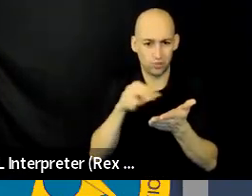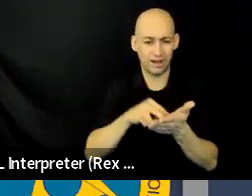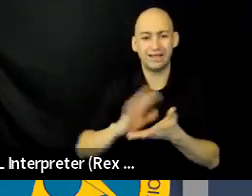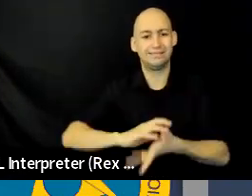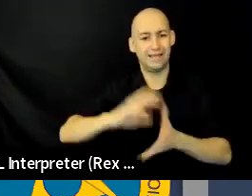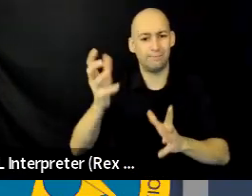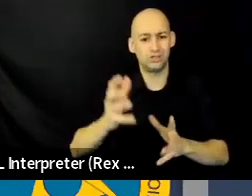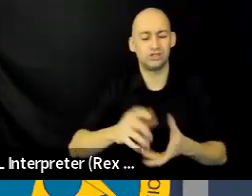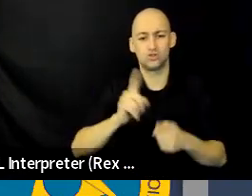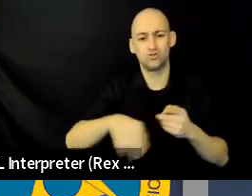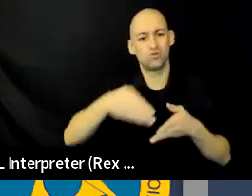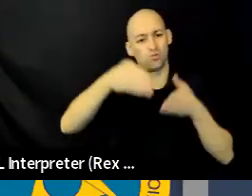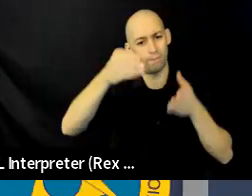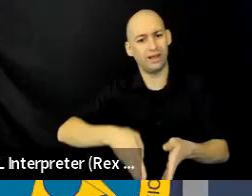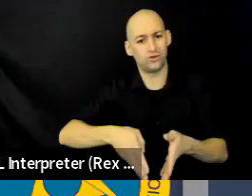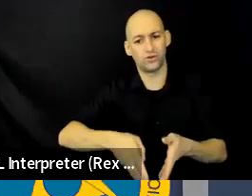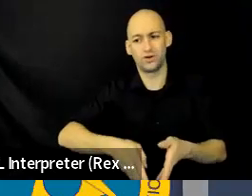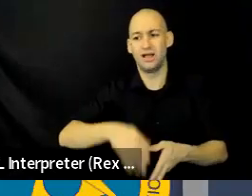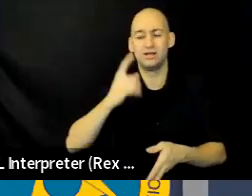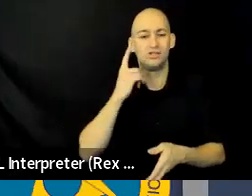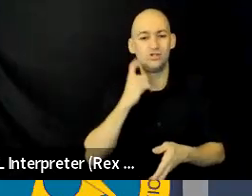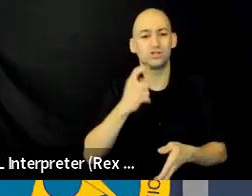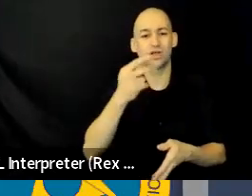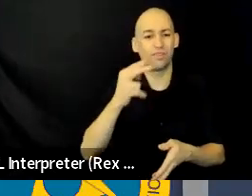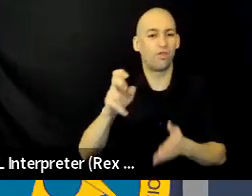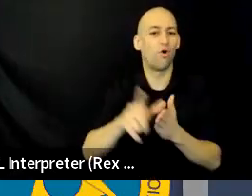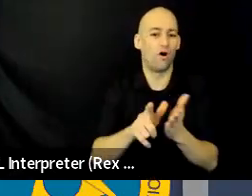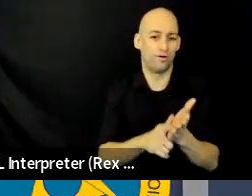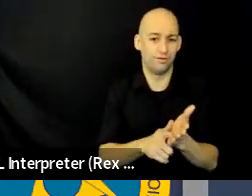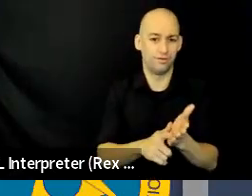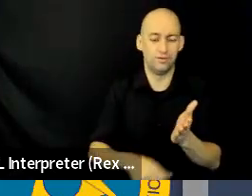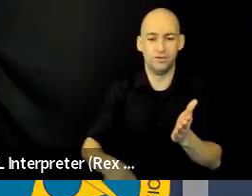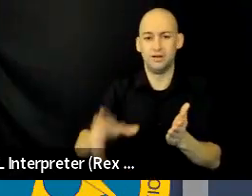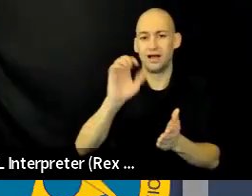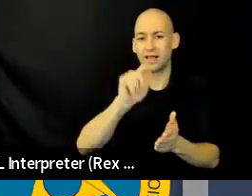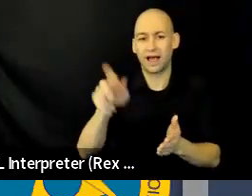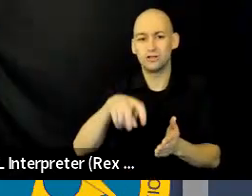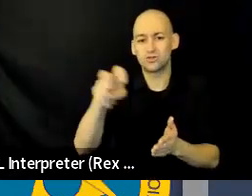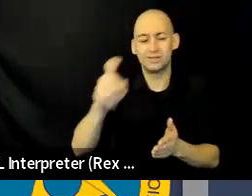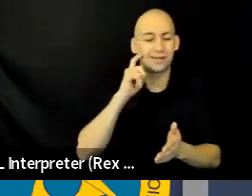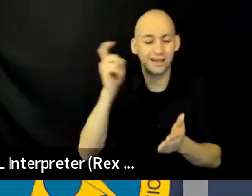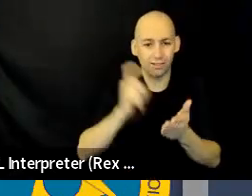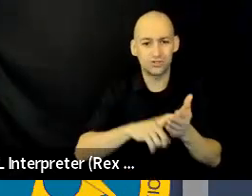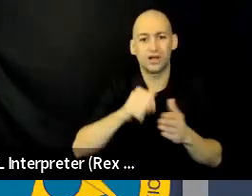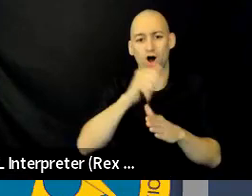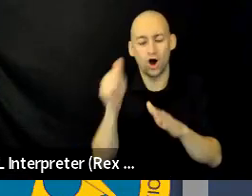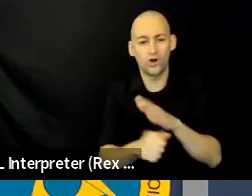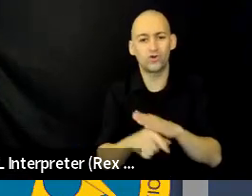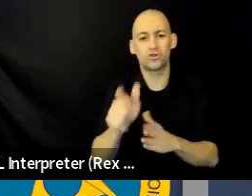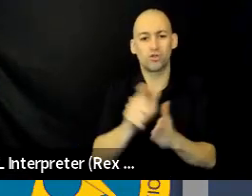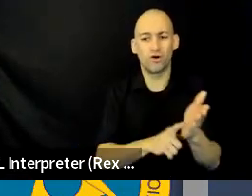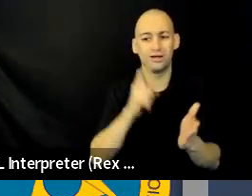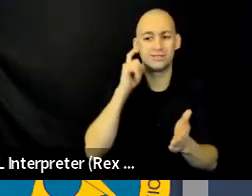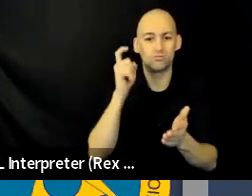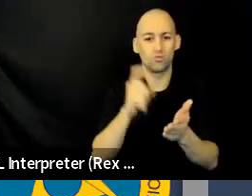to the remainder, it's just the law. It's just Caltrans acknowledging that under the law, it is required to pay for